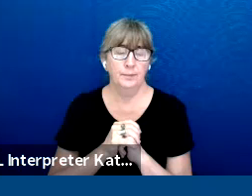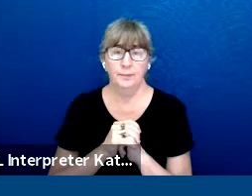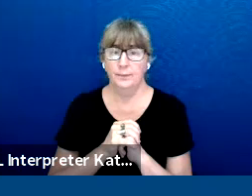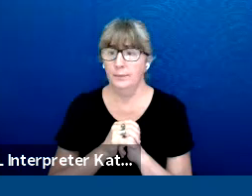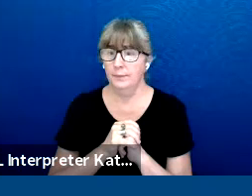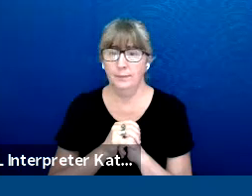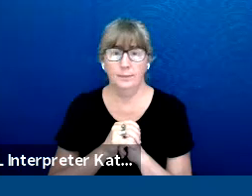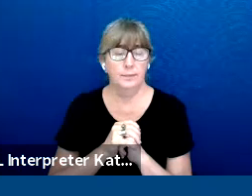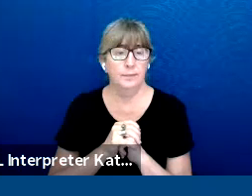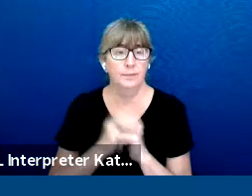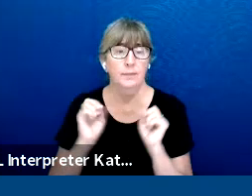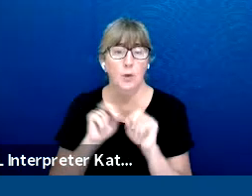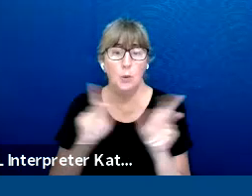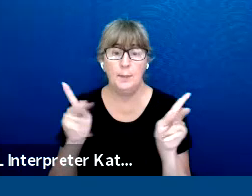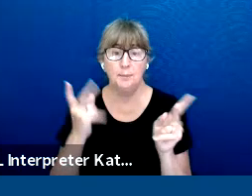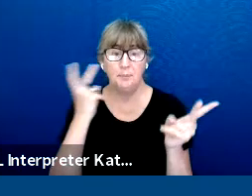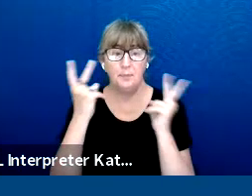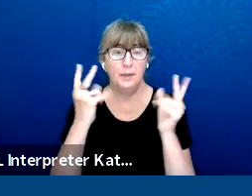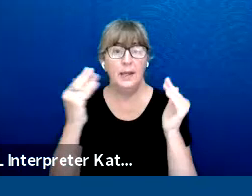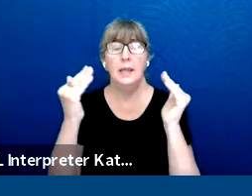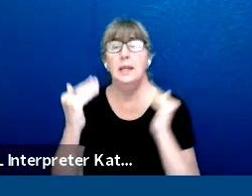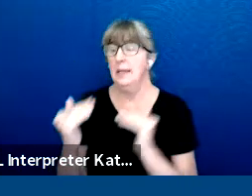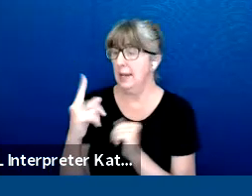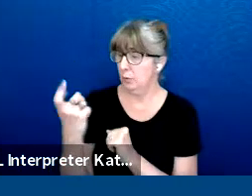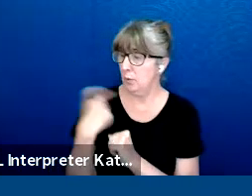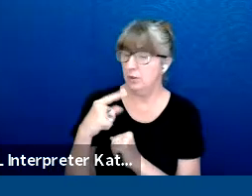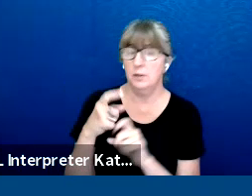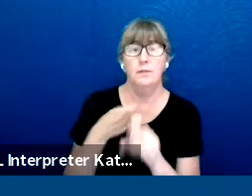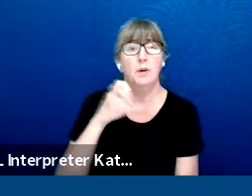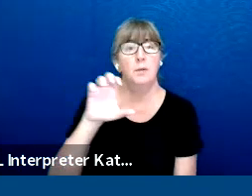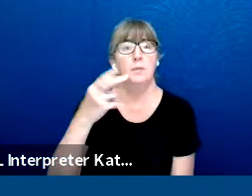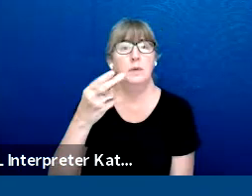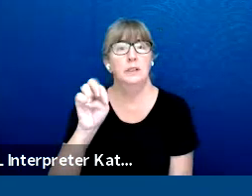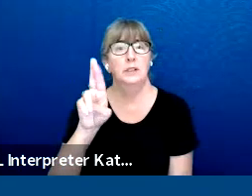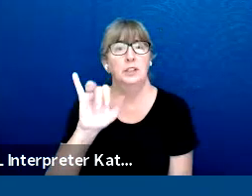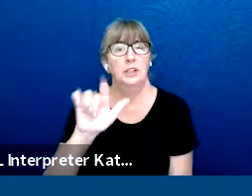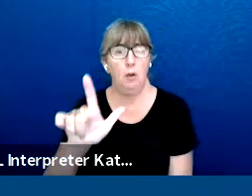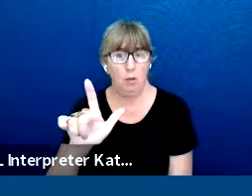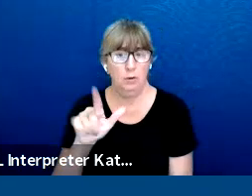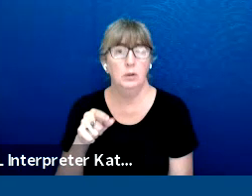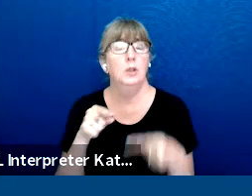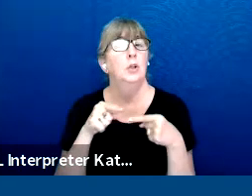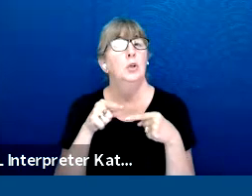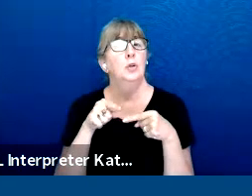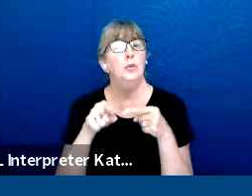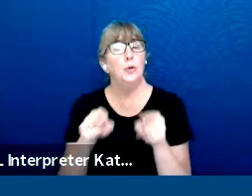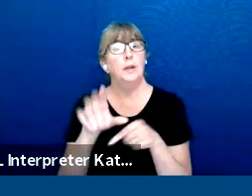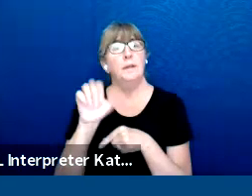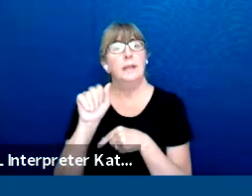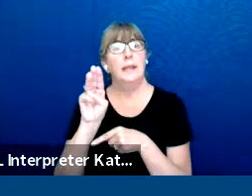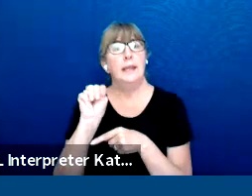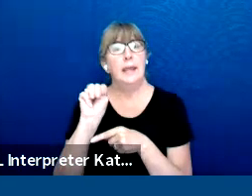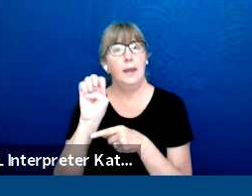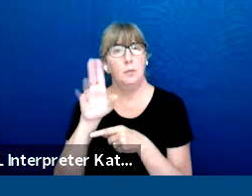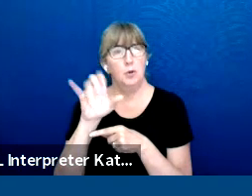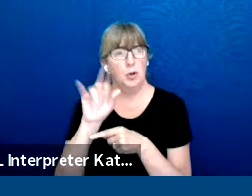All right, let's see. Next question from Cheryl. During the Cameron Peak fire, I understand that